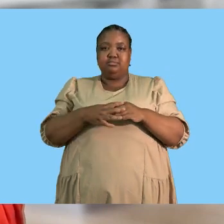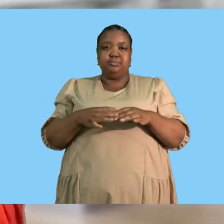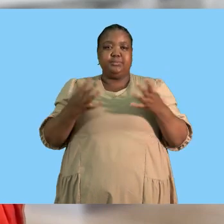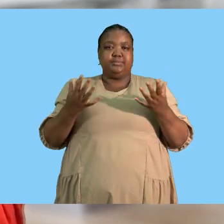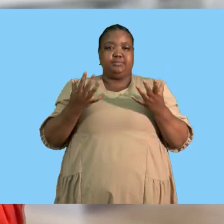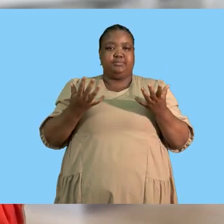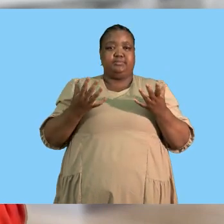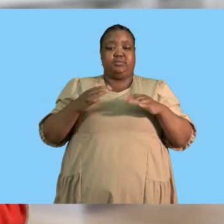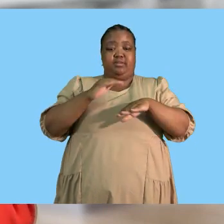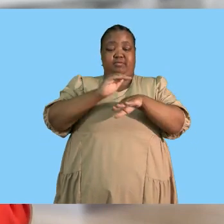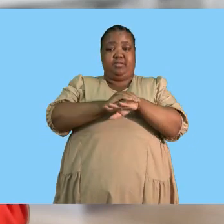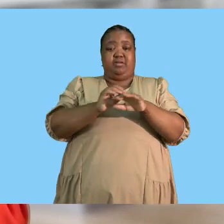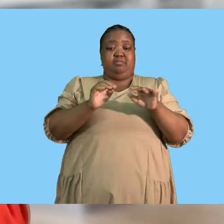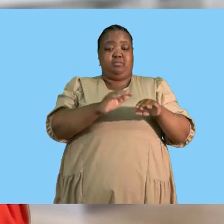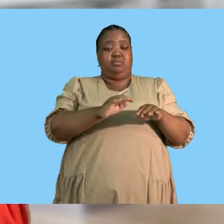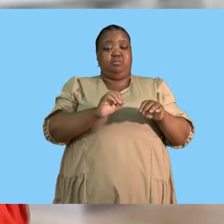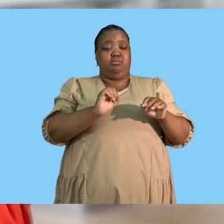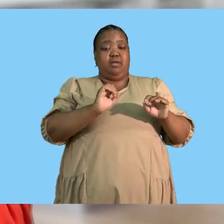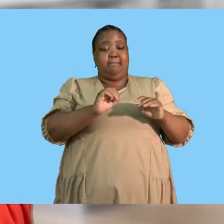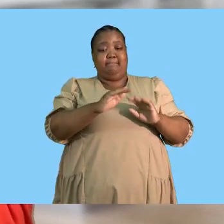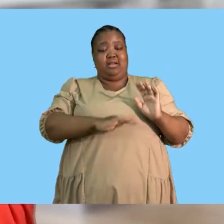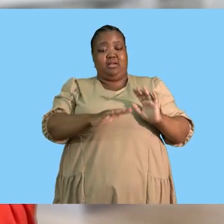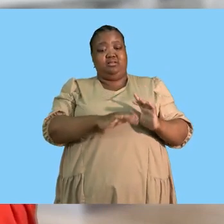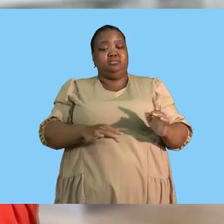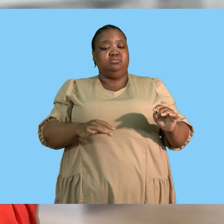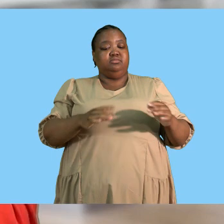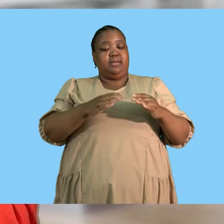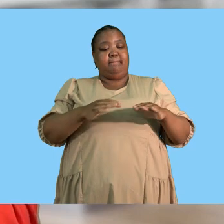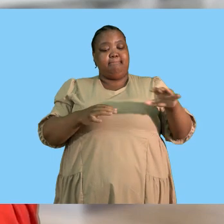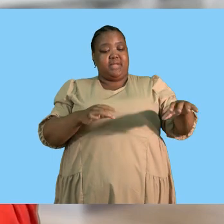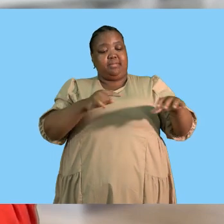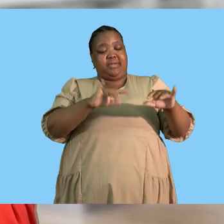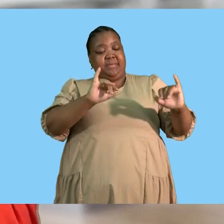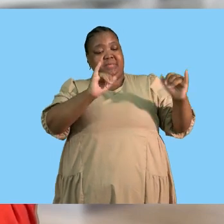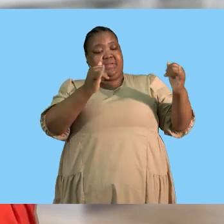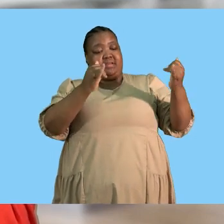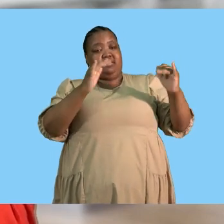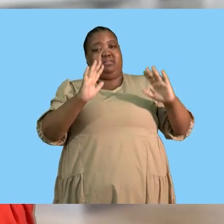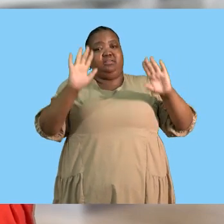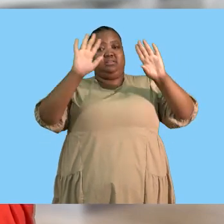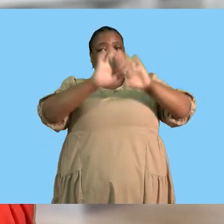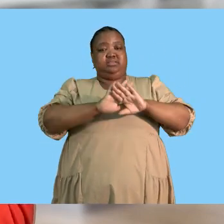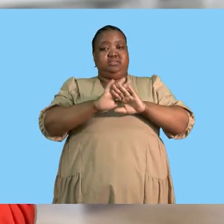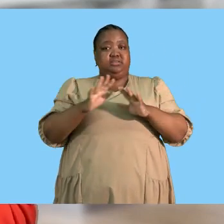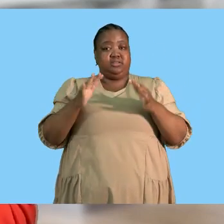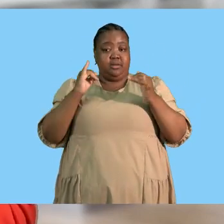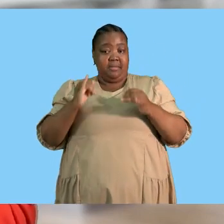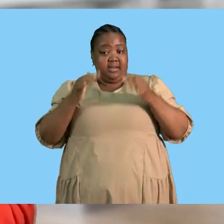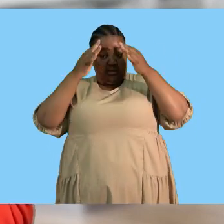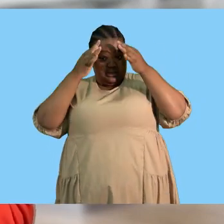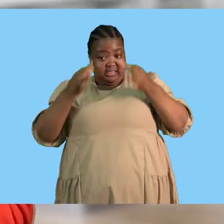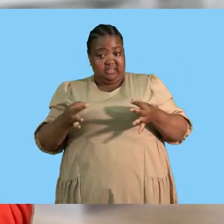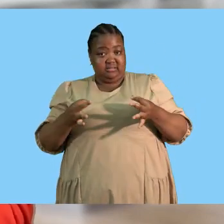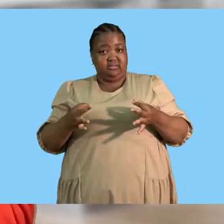situation where there was a party that was happening at your friend's place, but which was happening late at night. So because